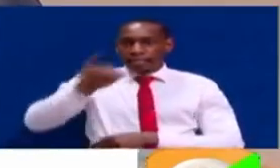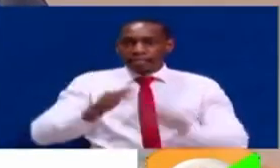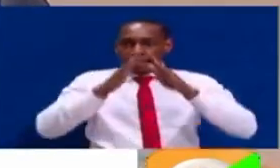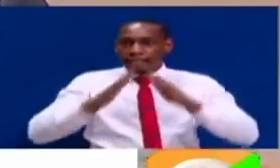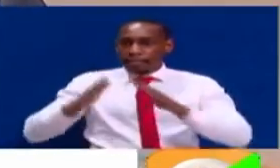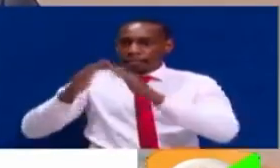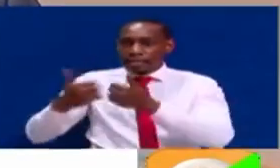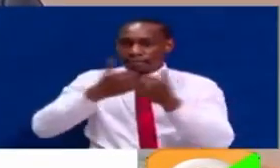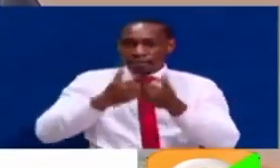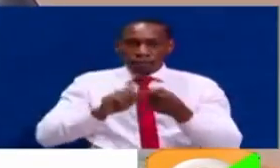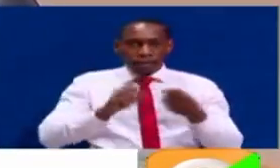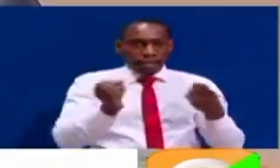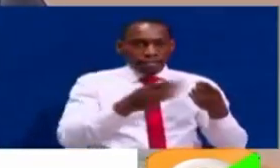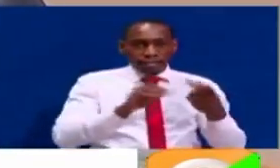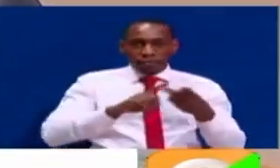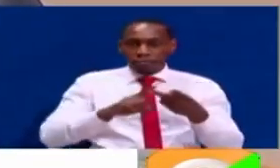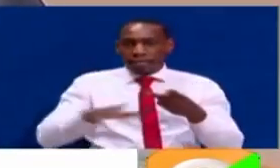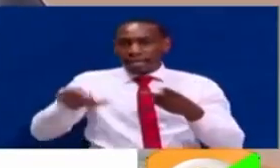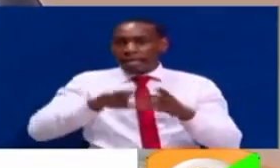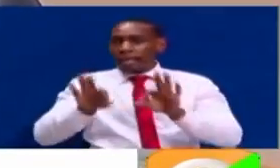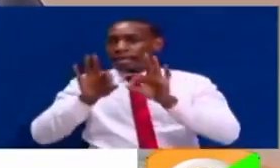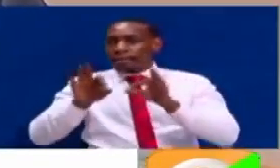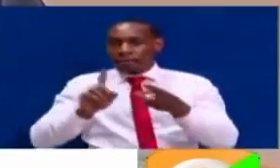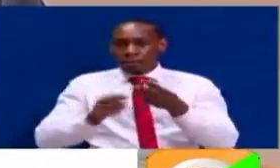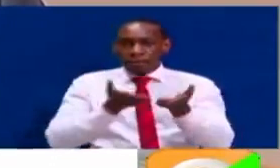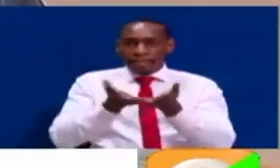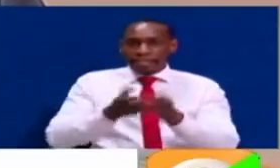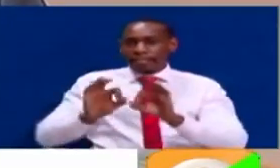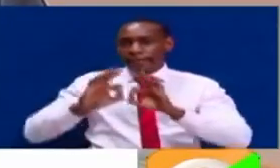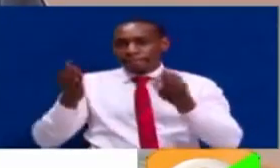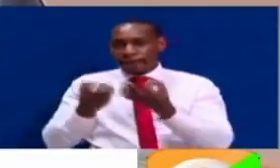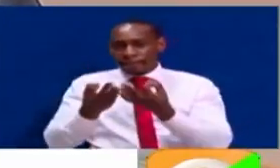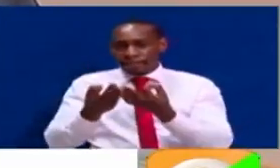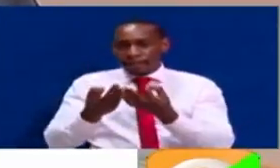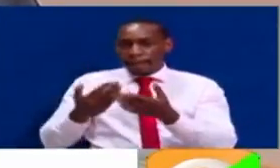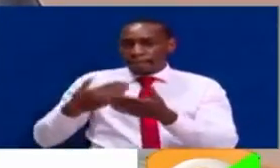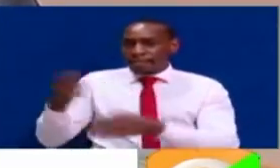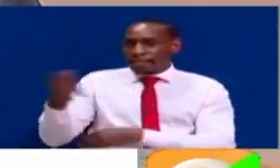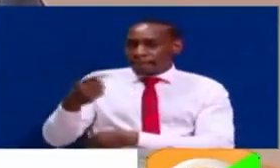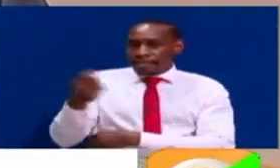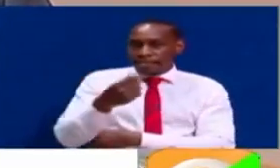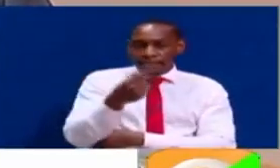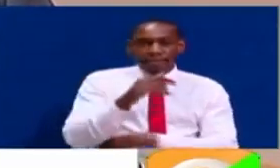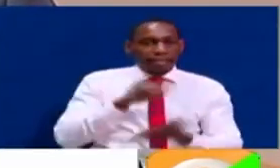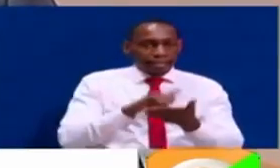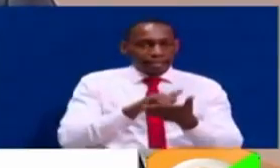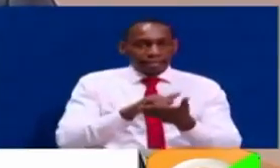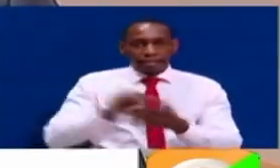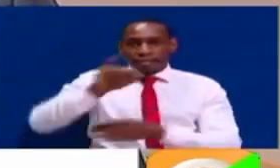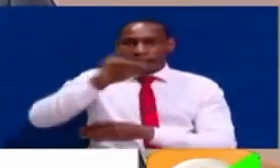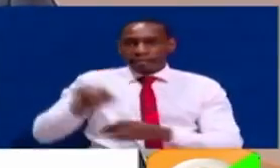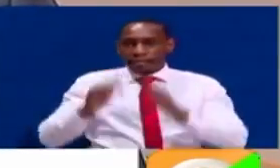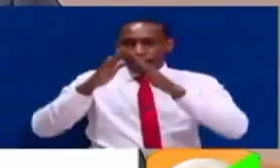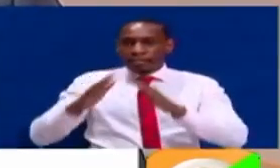challenge, from the slums to posh estates, corporates to families. The last few months have been about the